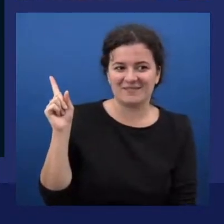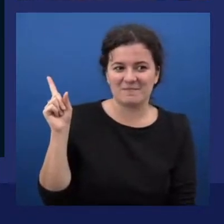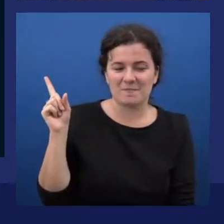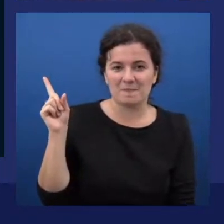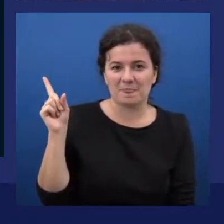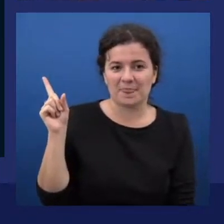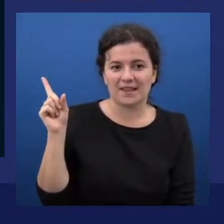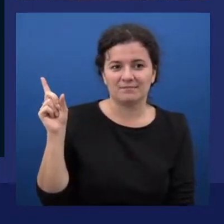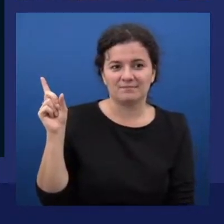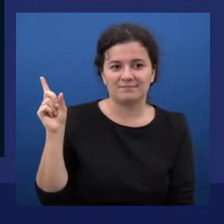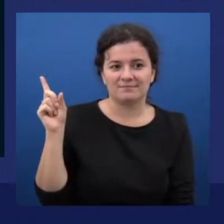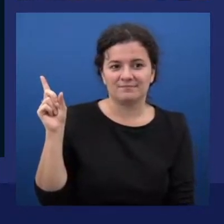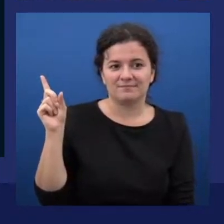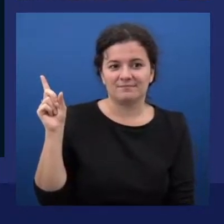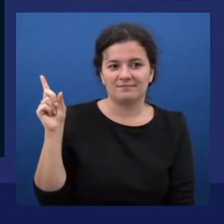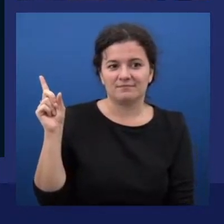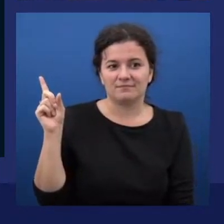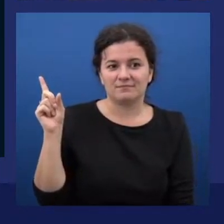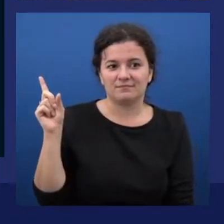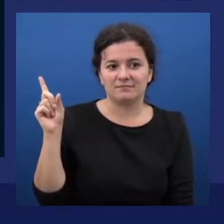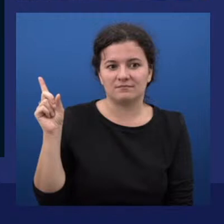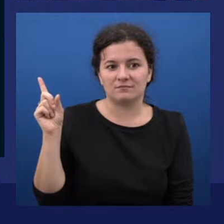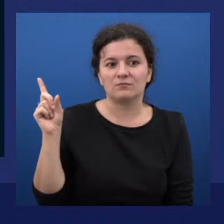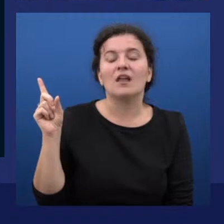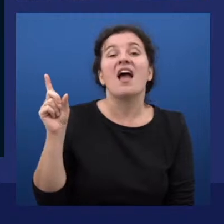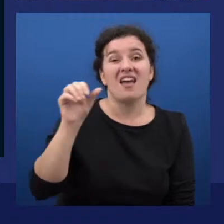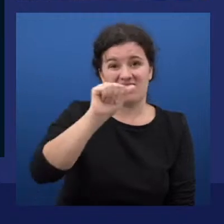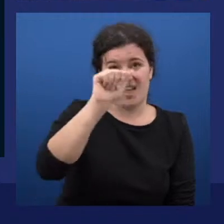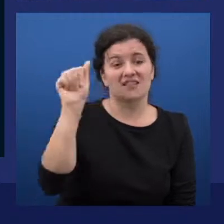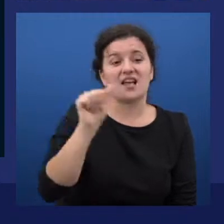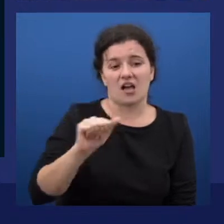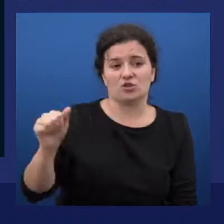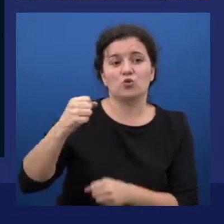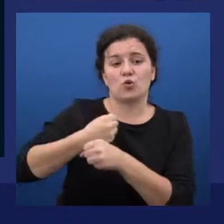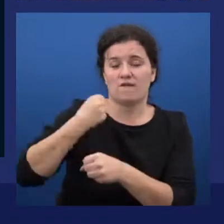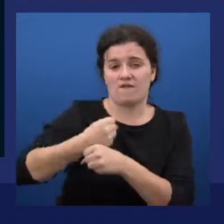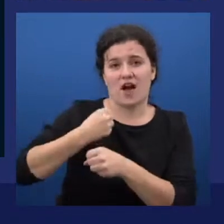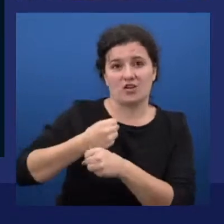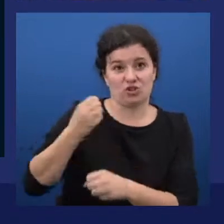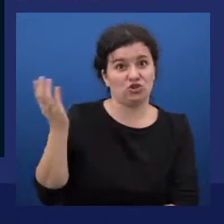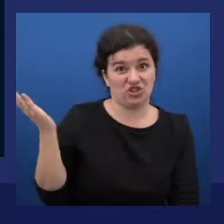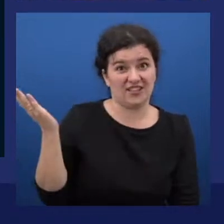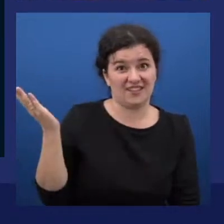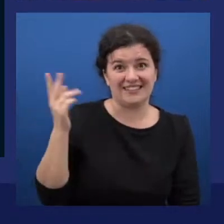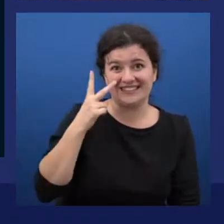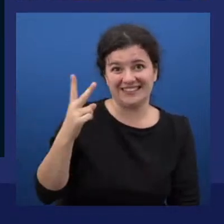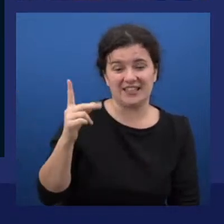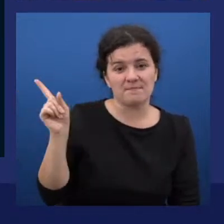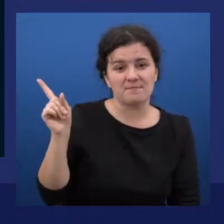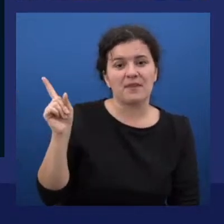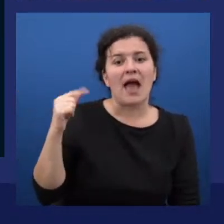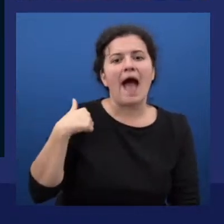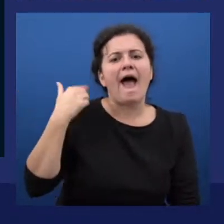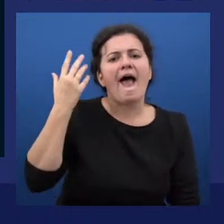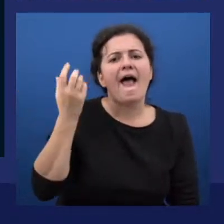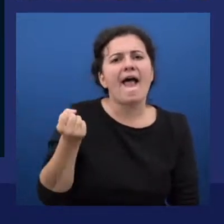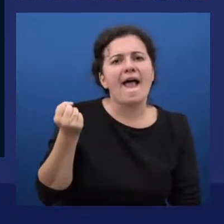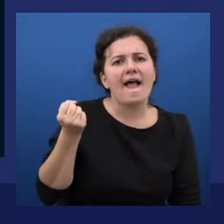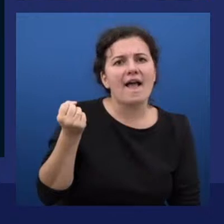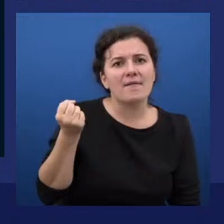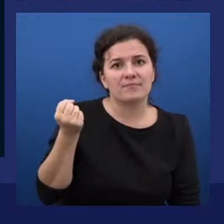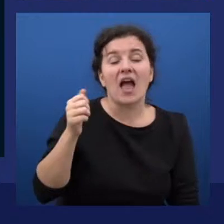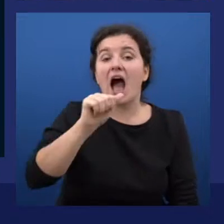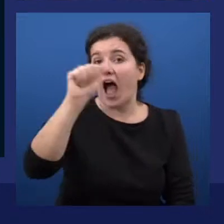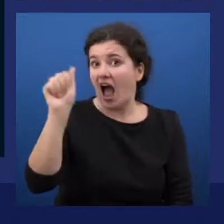for this case. So I am basically creating an Azure